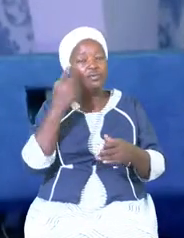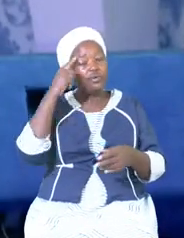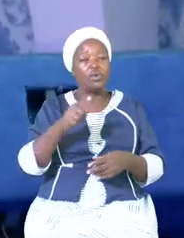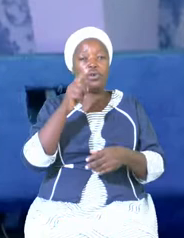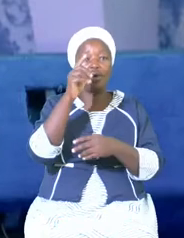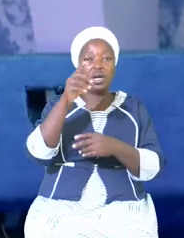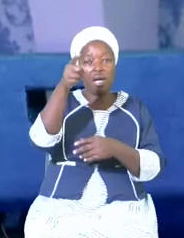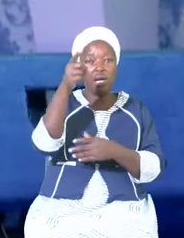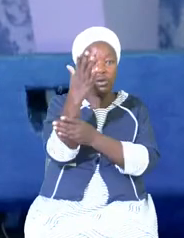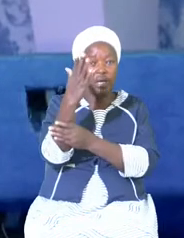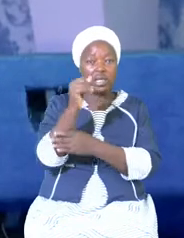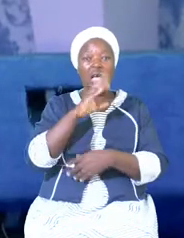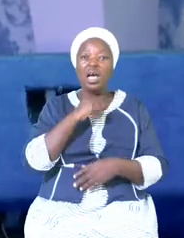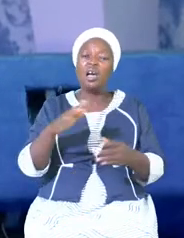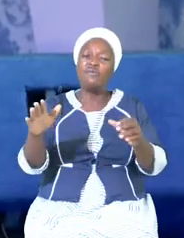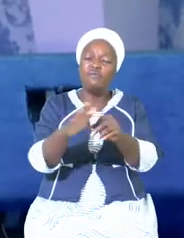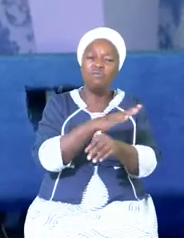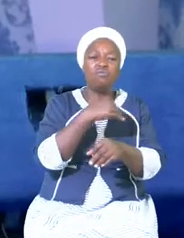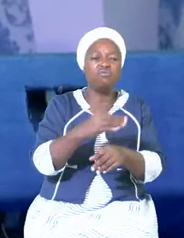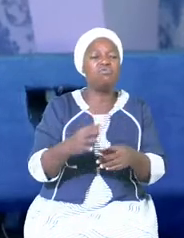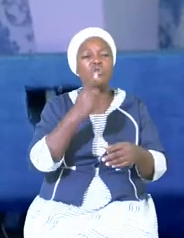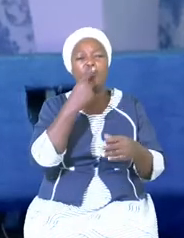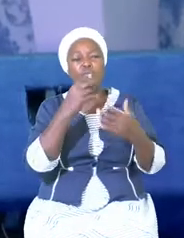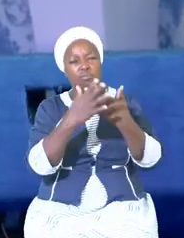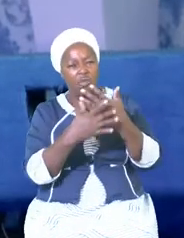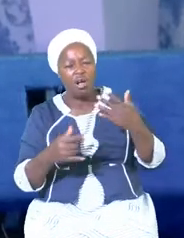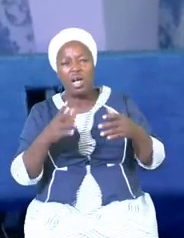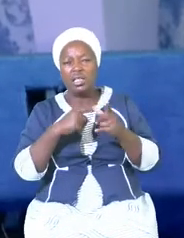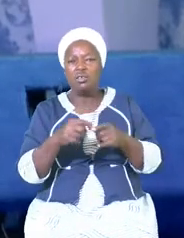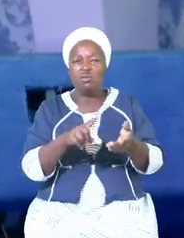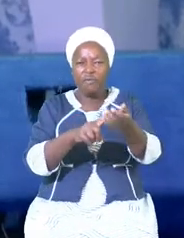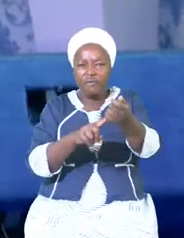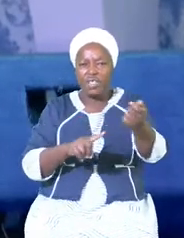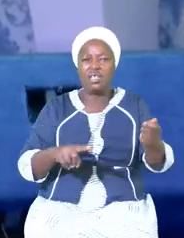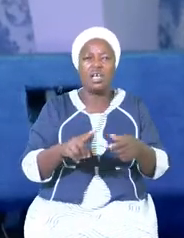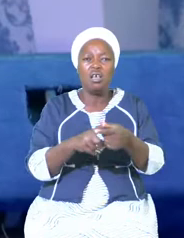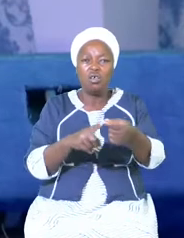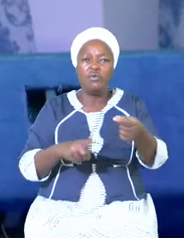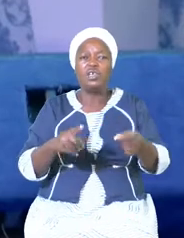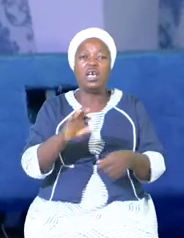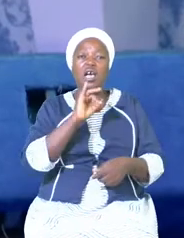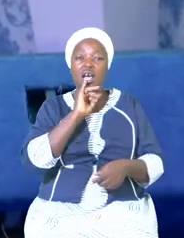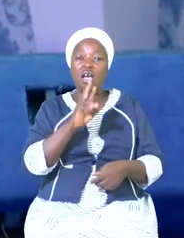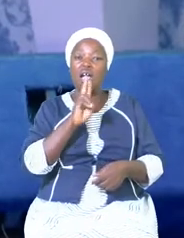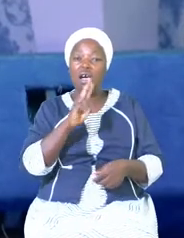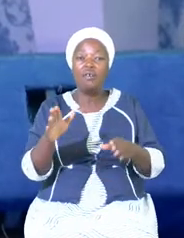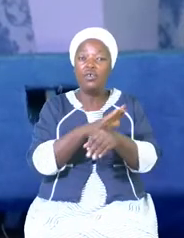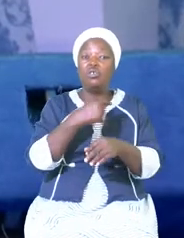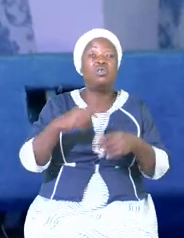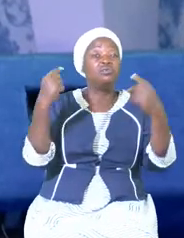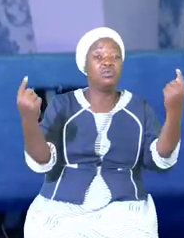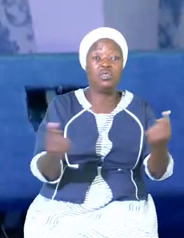are defiled with blood, and your fingers with iniquity, and your lips have